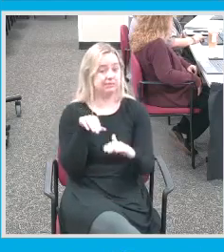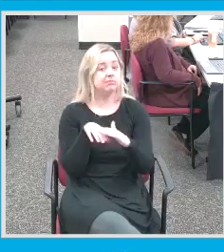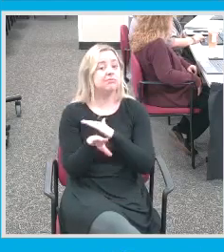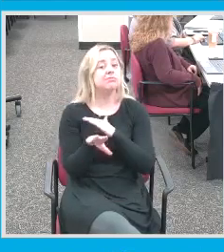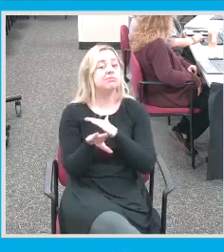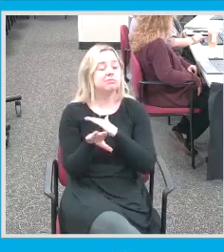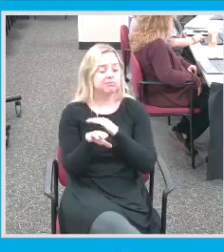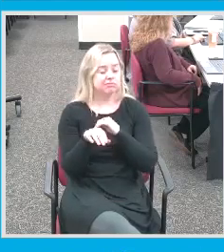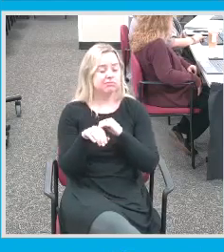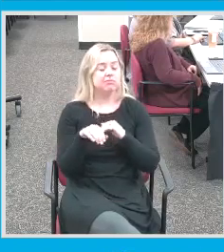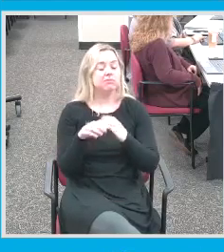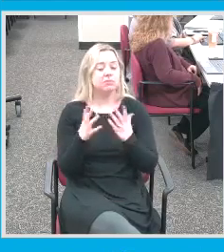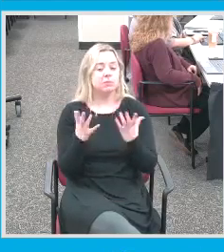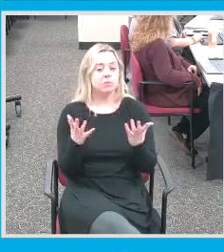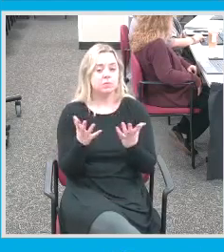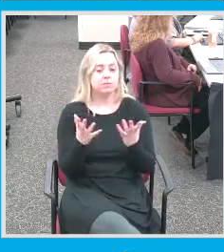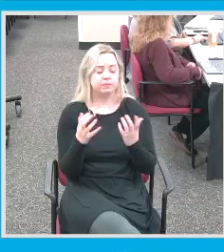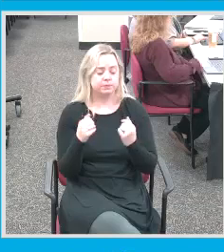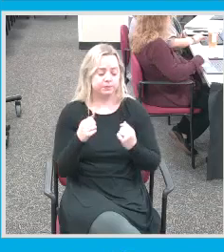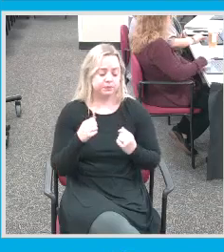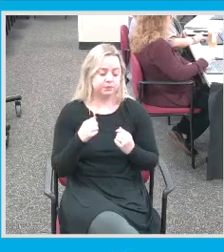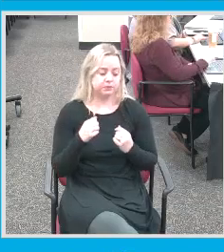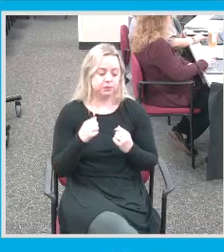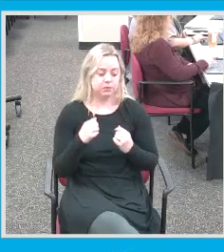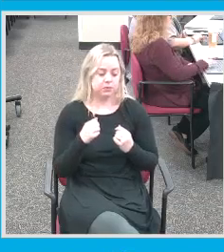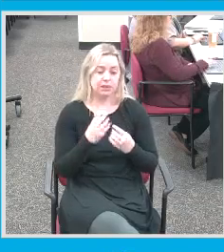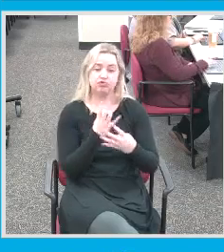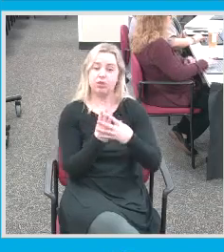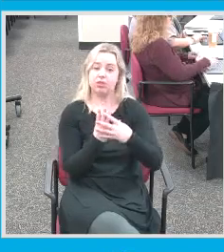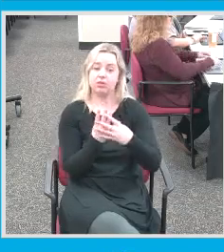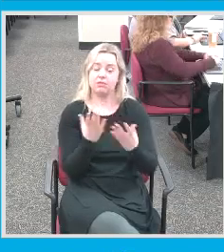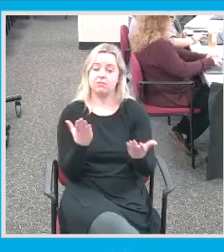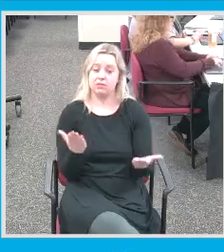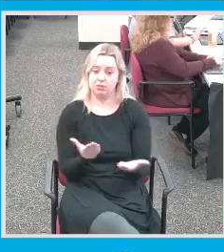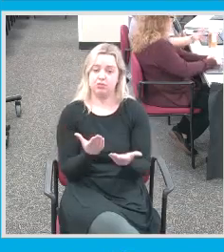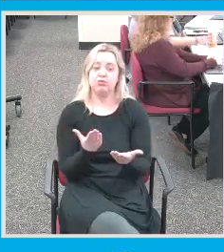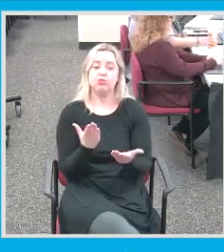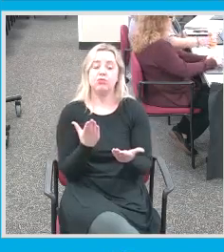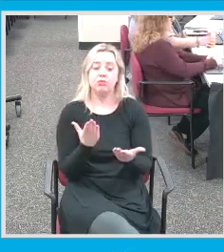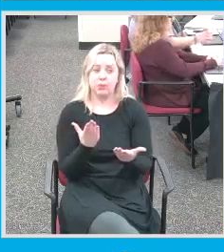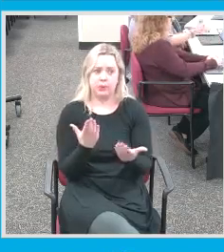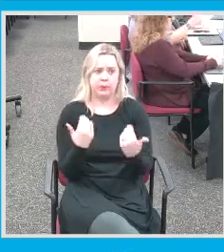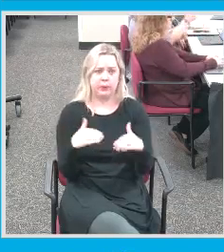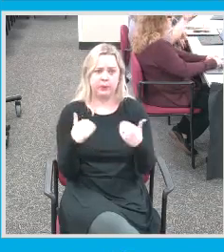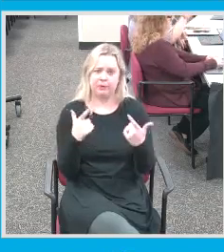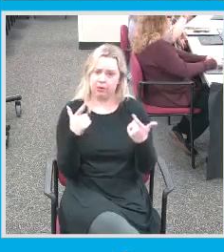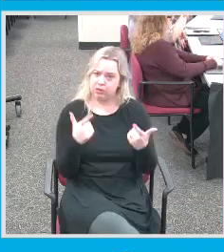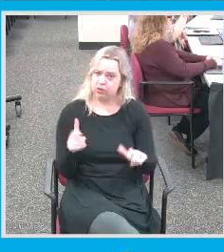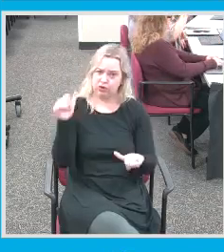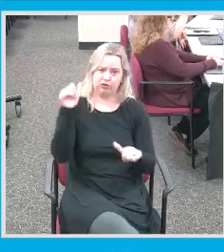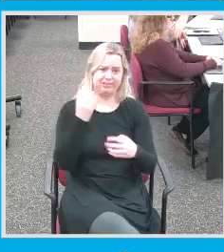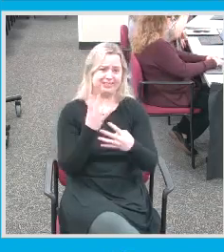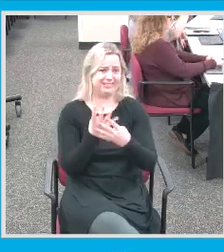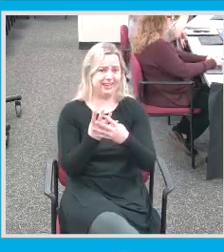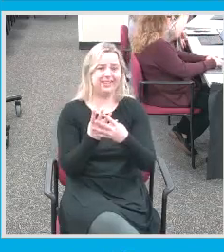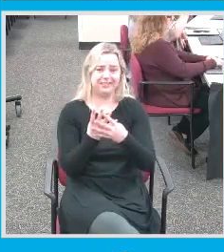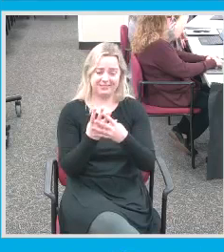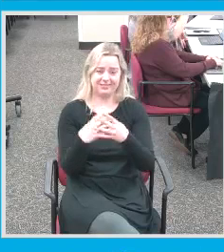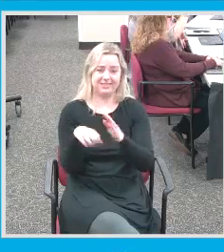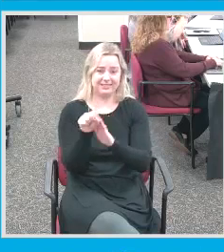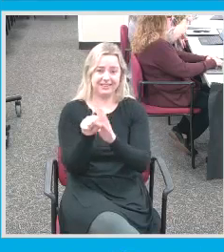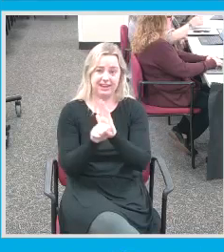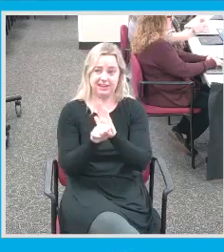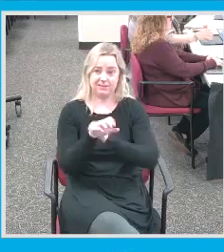was the jail here in El Paso County. It's the largest jail in the state of Colorado, and I learned a great